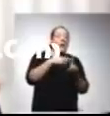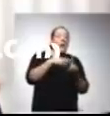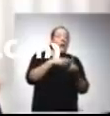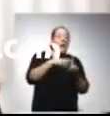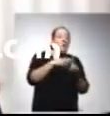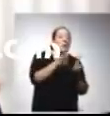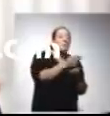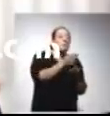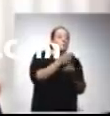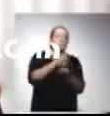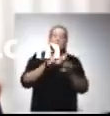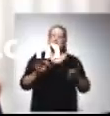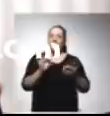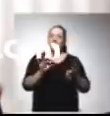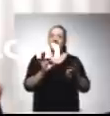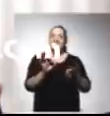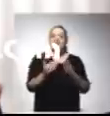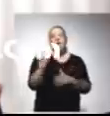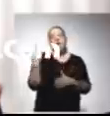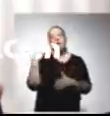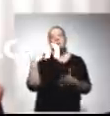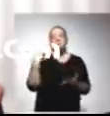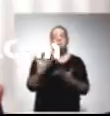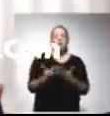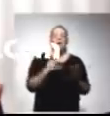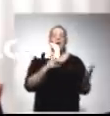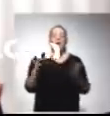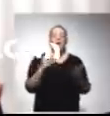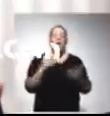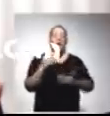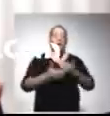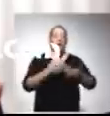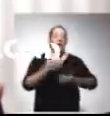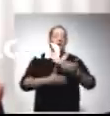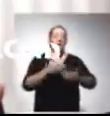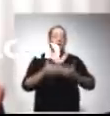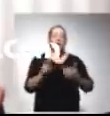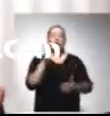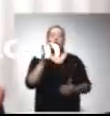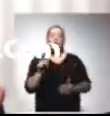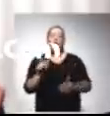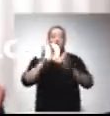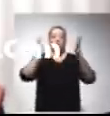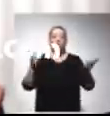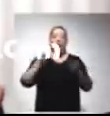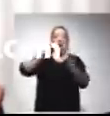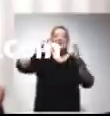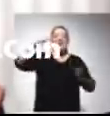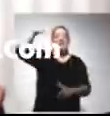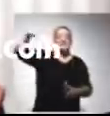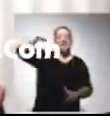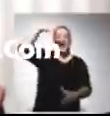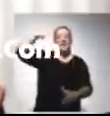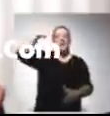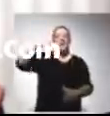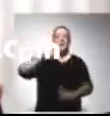of meters below the surface, waiting to burst out on the side of this mountain. If that happens, we will see an increase